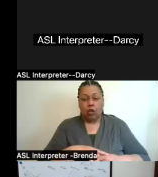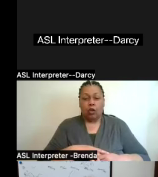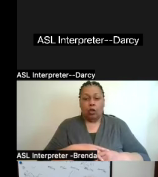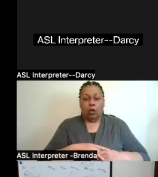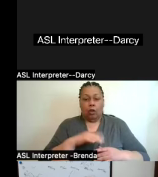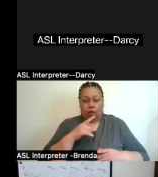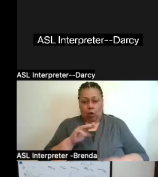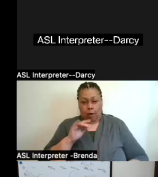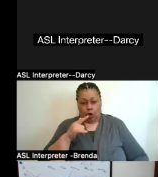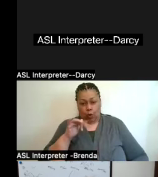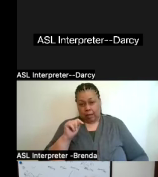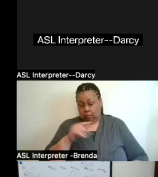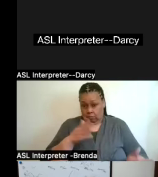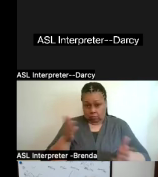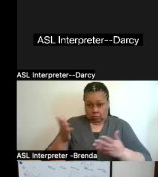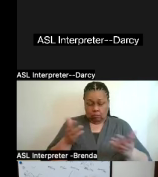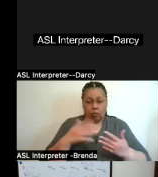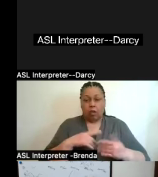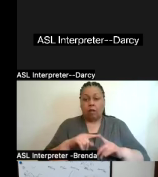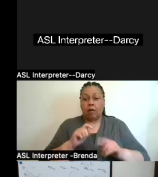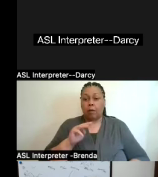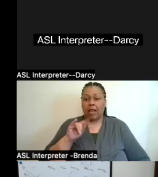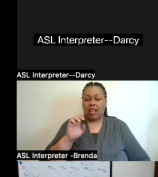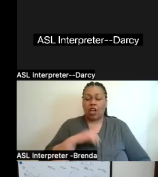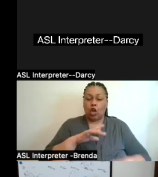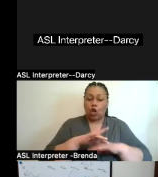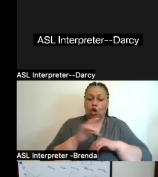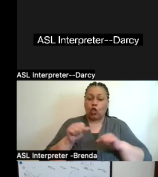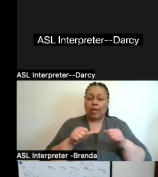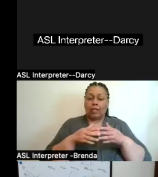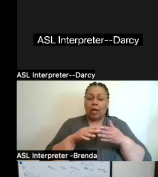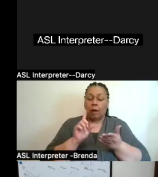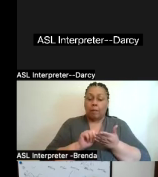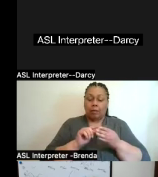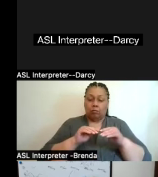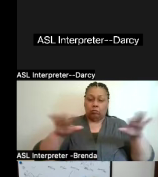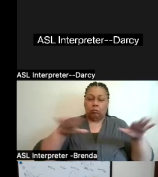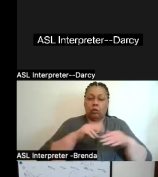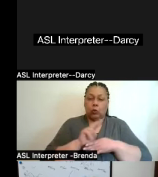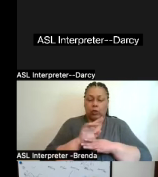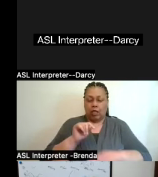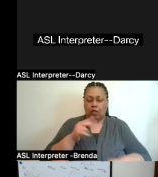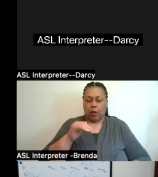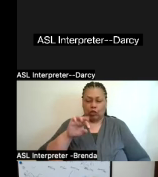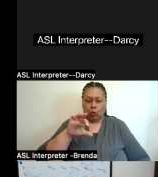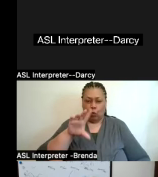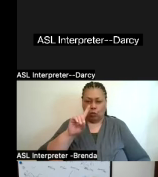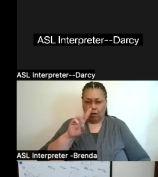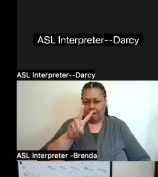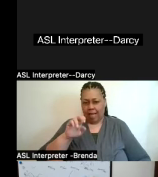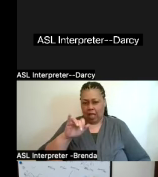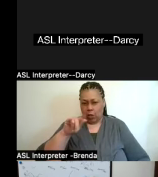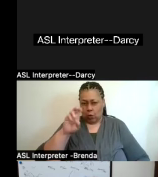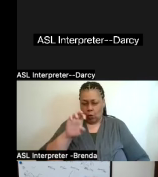Margaret, from Mike. Earthquakes are published using threshold value magnitude 4.0